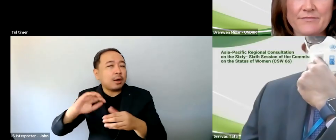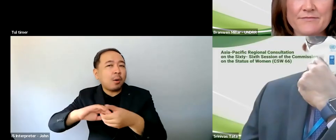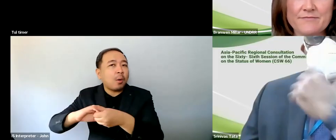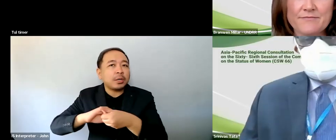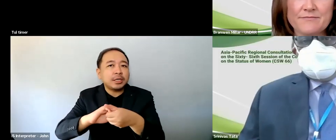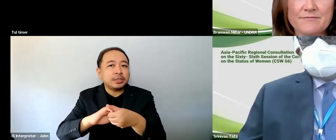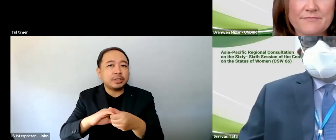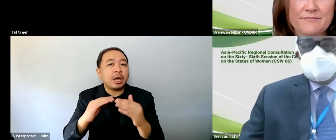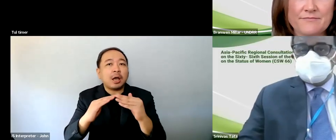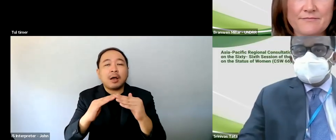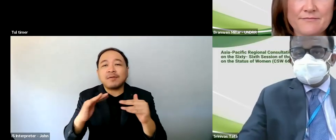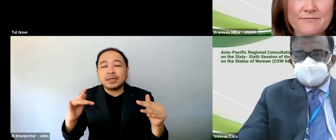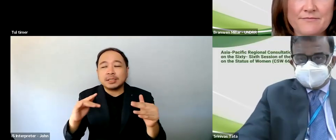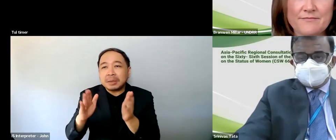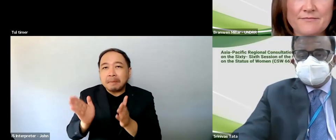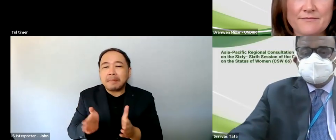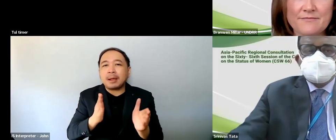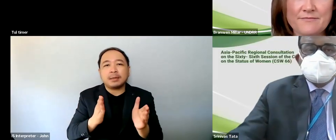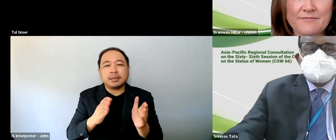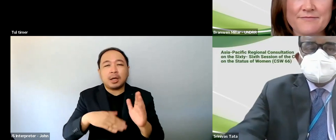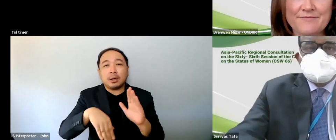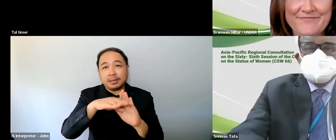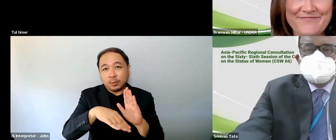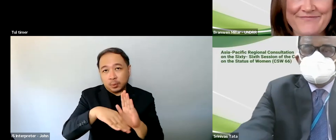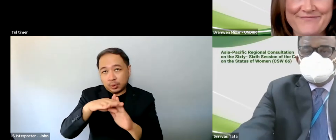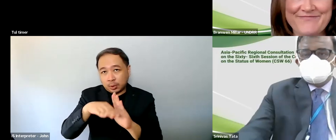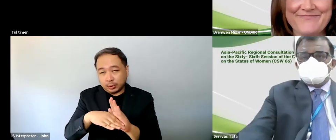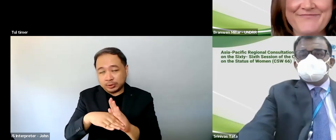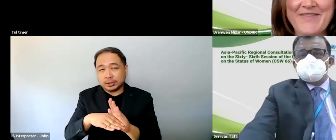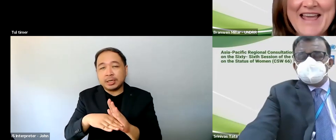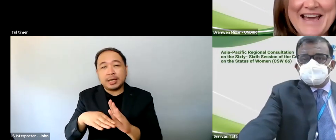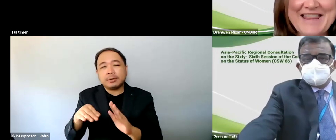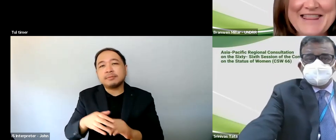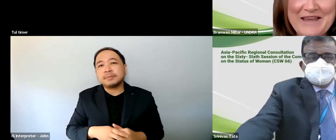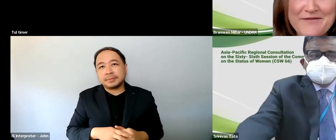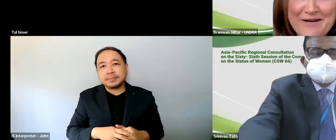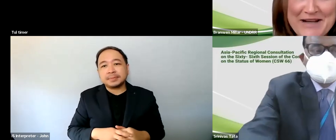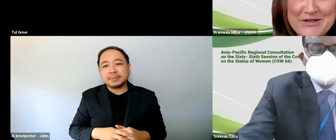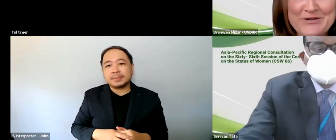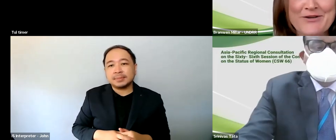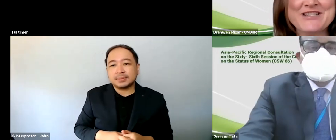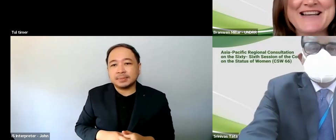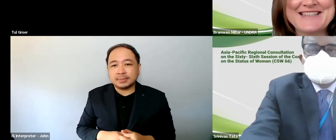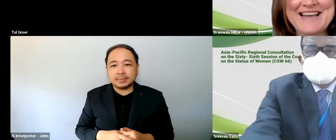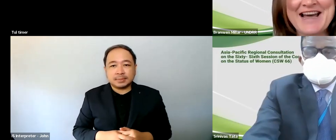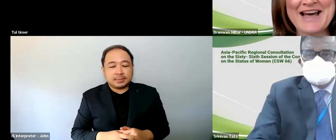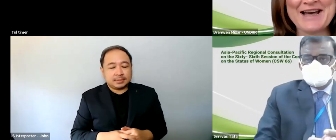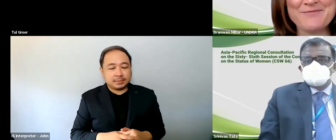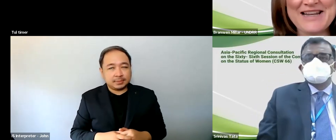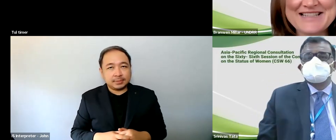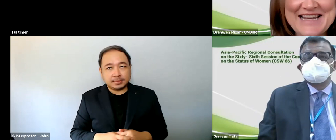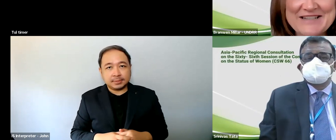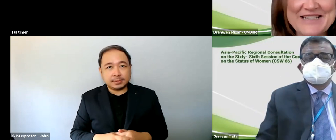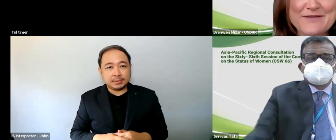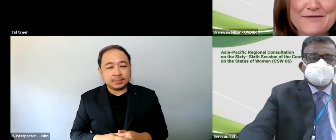crafting environmental laws and policies. Thank you for your time. Thank you very much, Kun Ramchat.